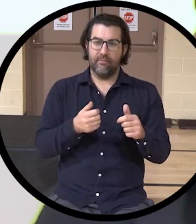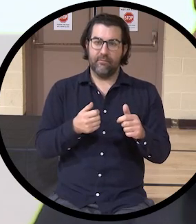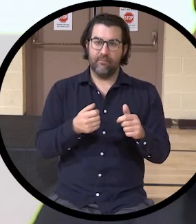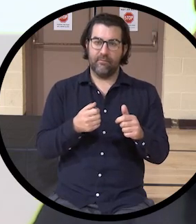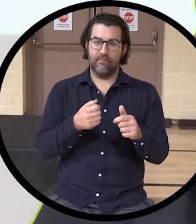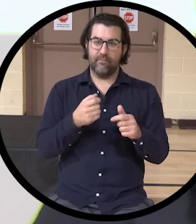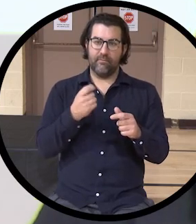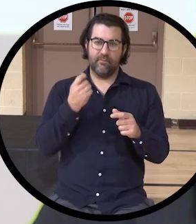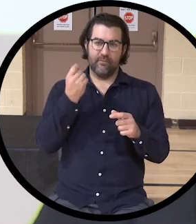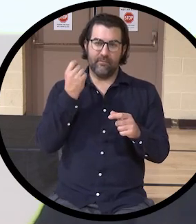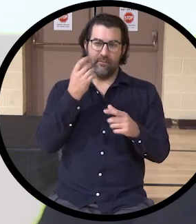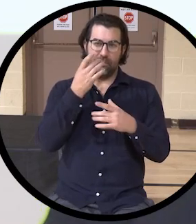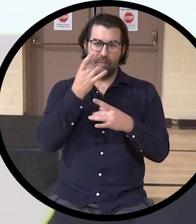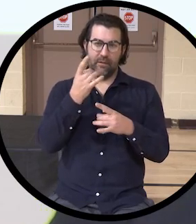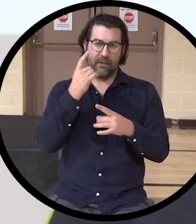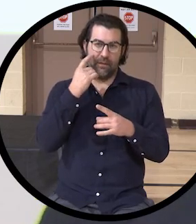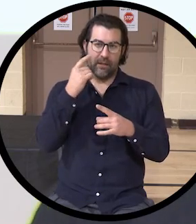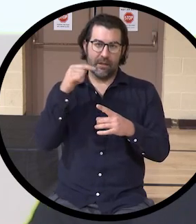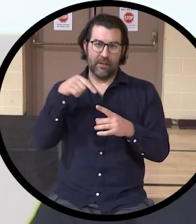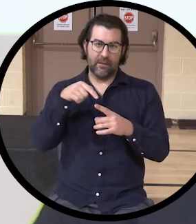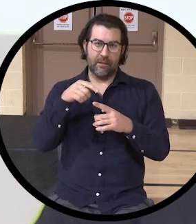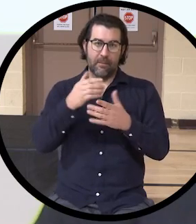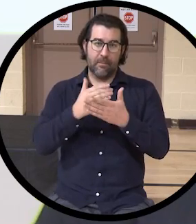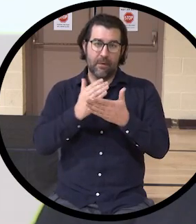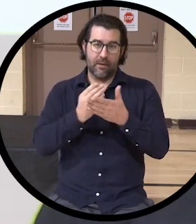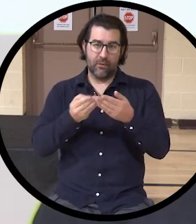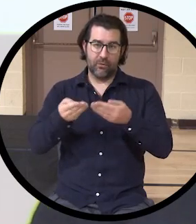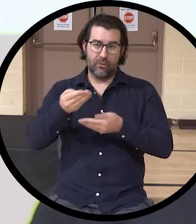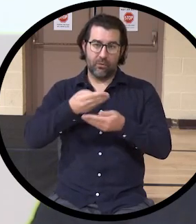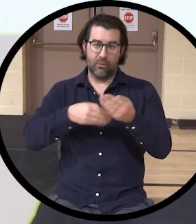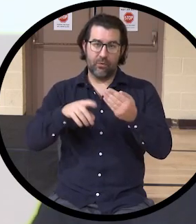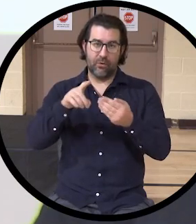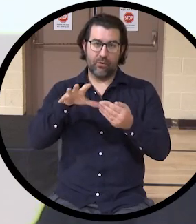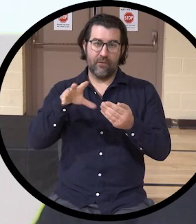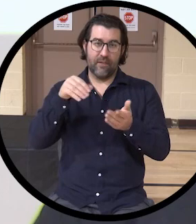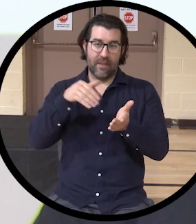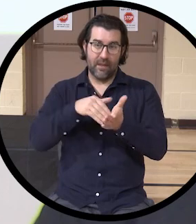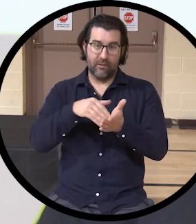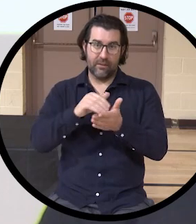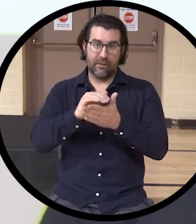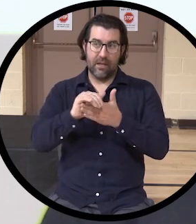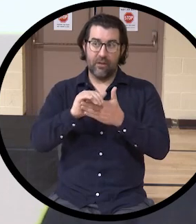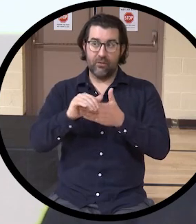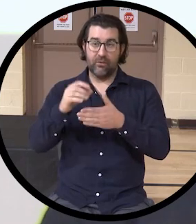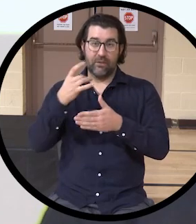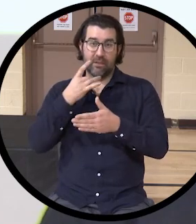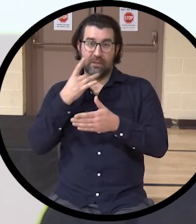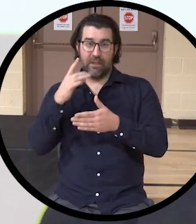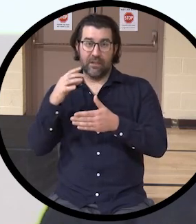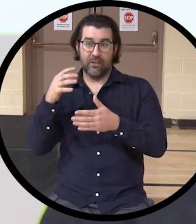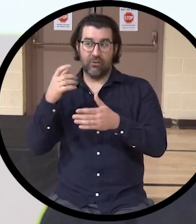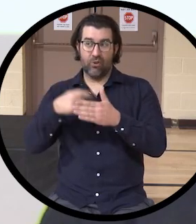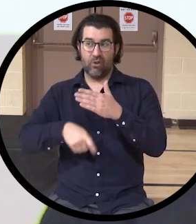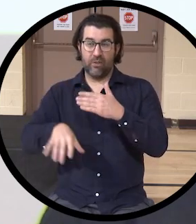it's interesting to think about this whole project. The budget is $150,000 in the capital budget. A signal is going to cost at least $300,000. So it's just a